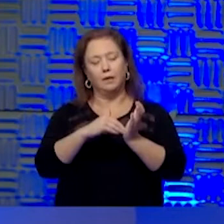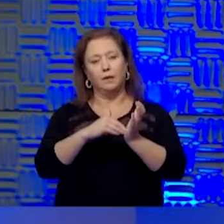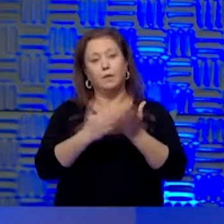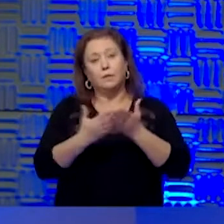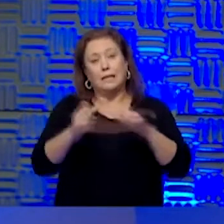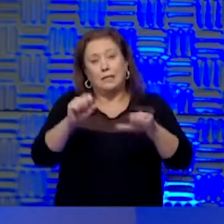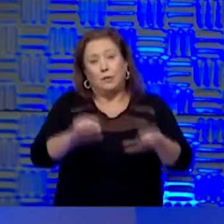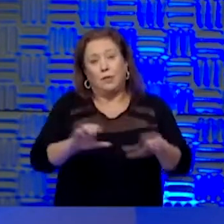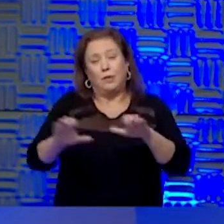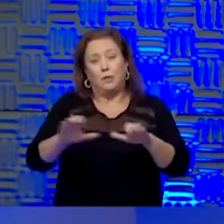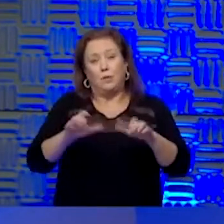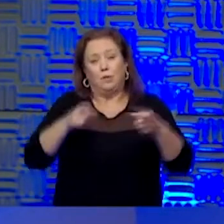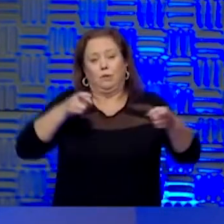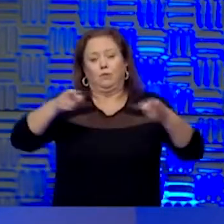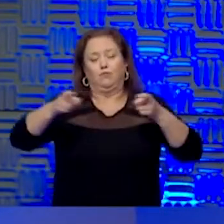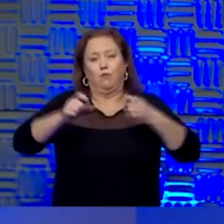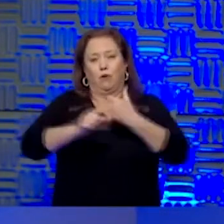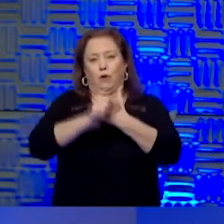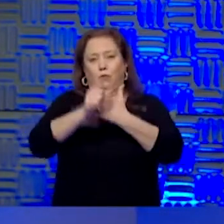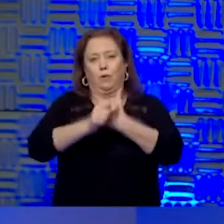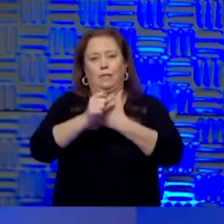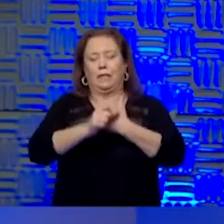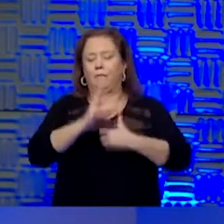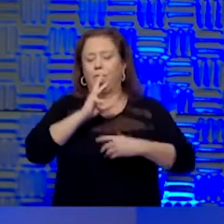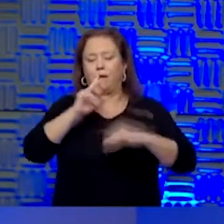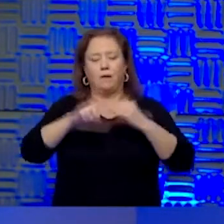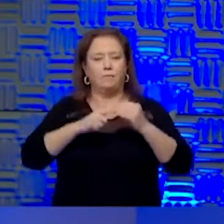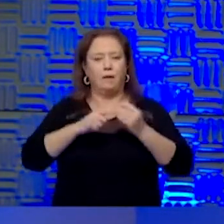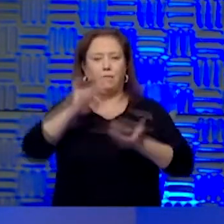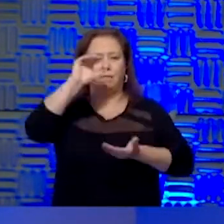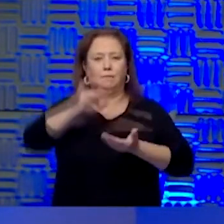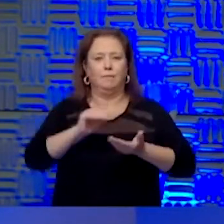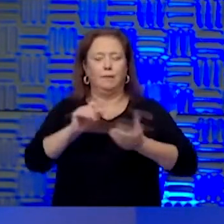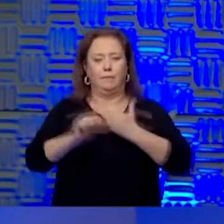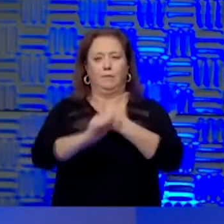can do to mitigate those risks, and we've talked about all of those things.